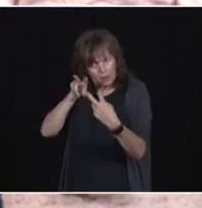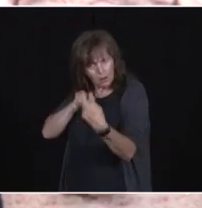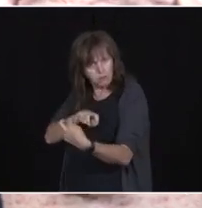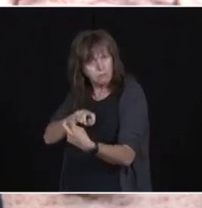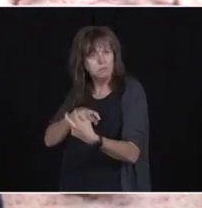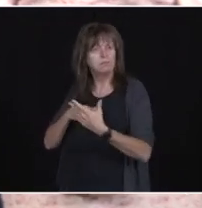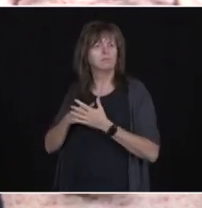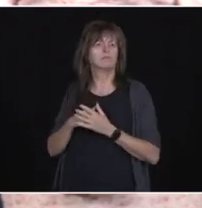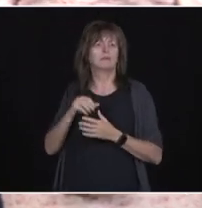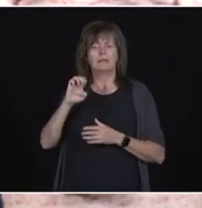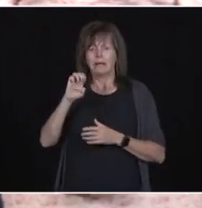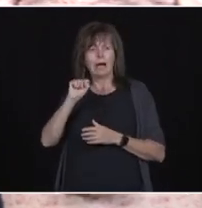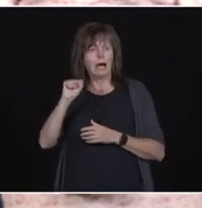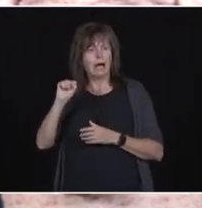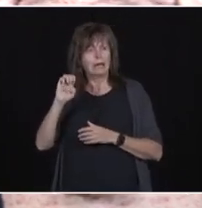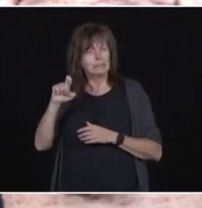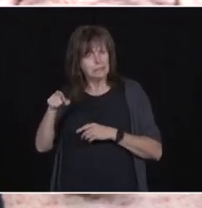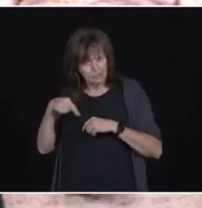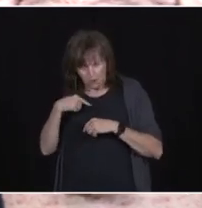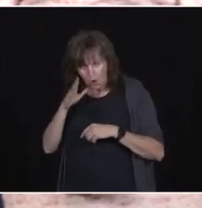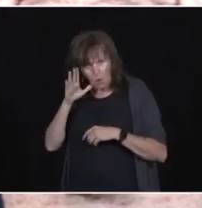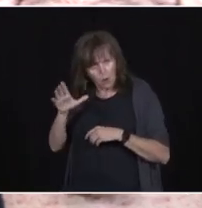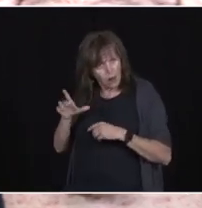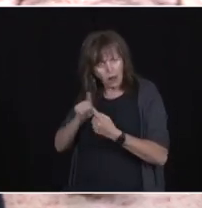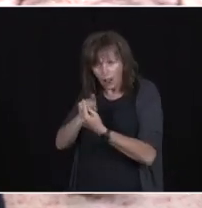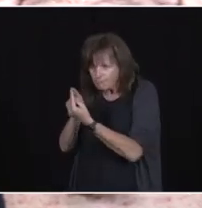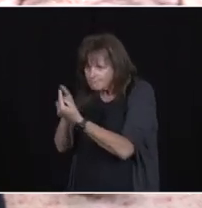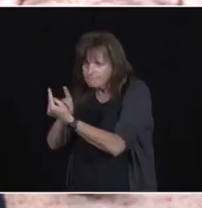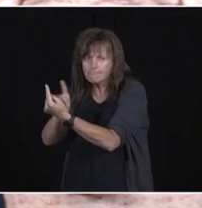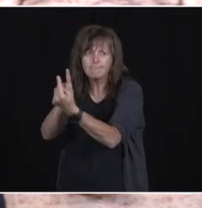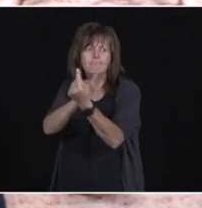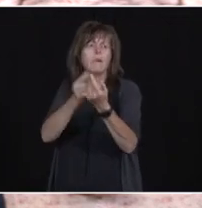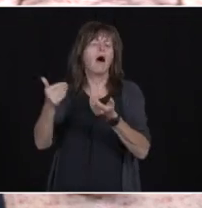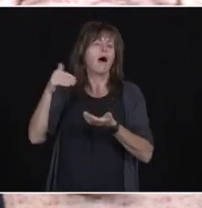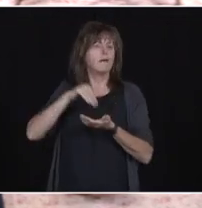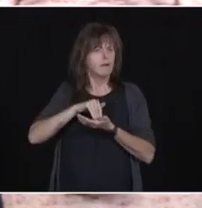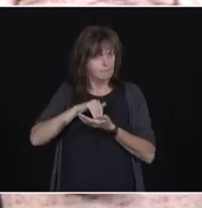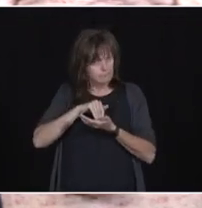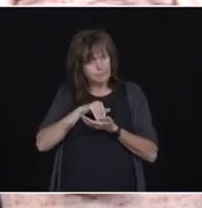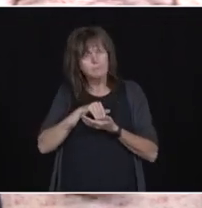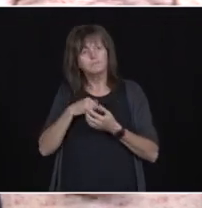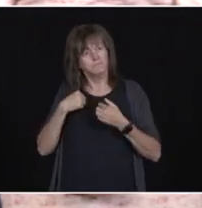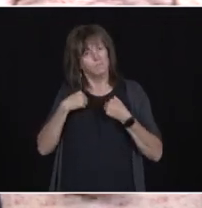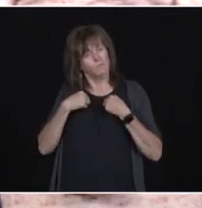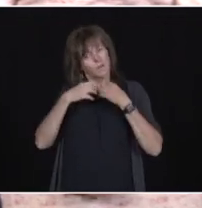more time. It means a lot to me, those people, and I want to get them back on their feet.